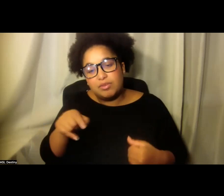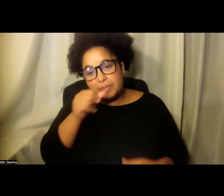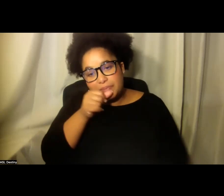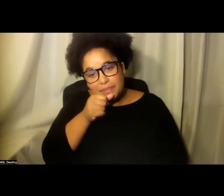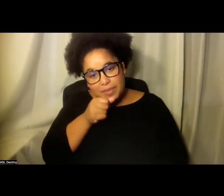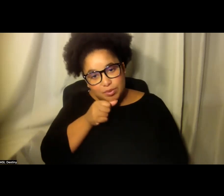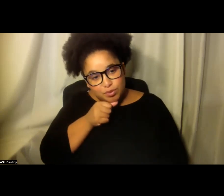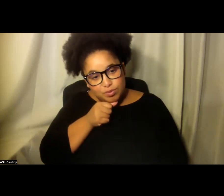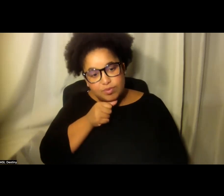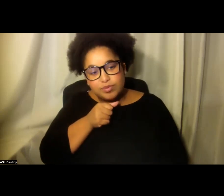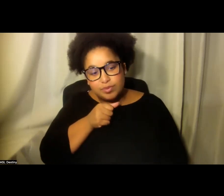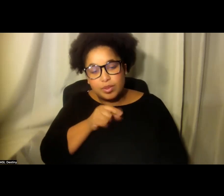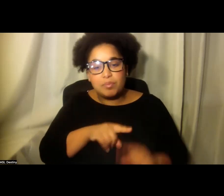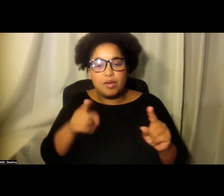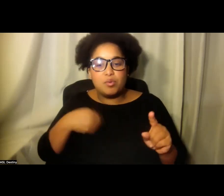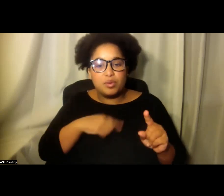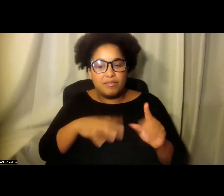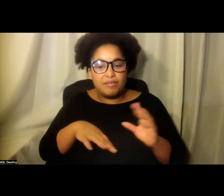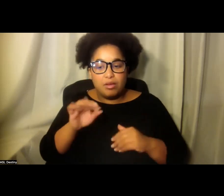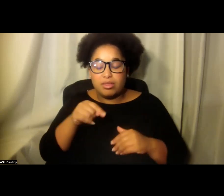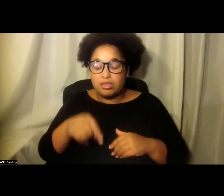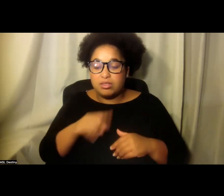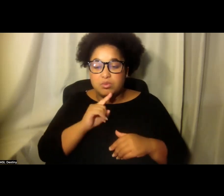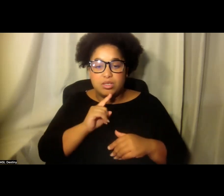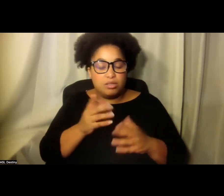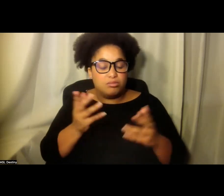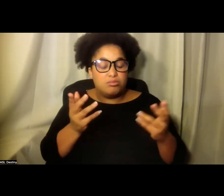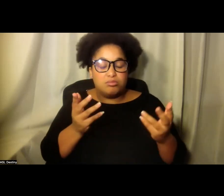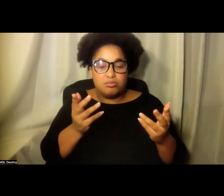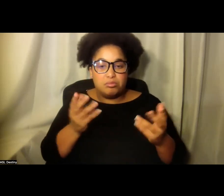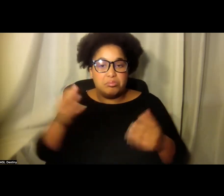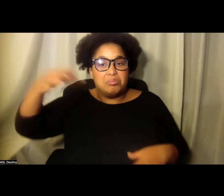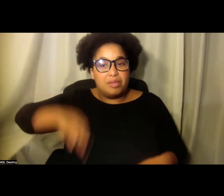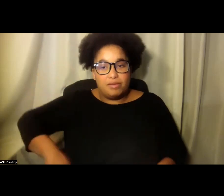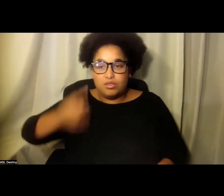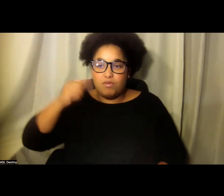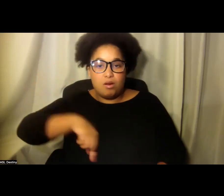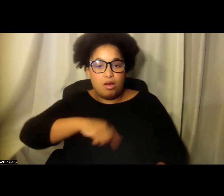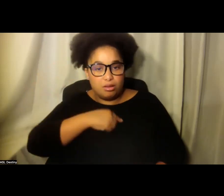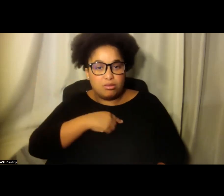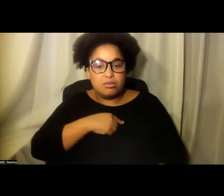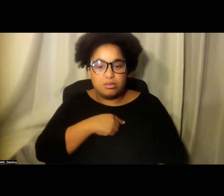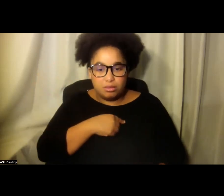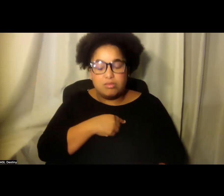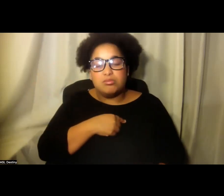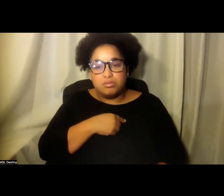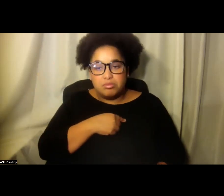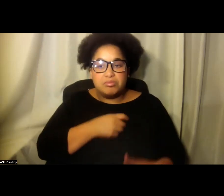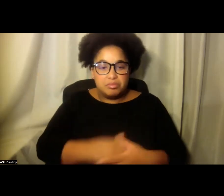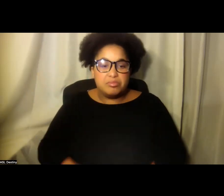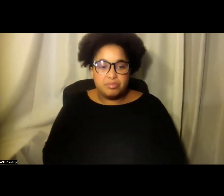patient, but I think we have found it's been entirely beneficial for us to kind of walk through this